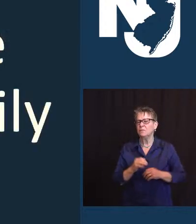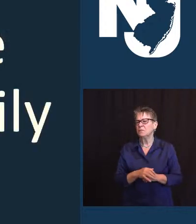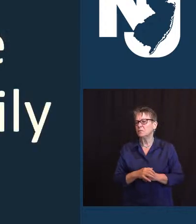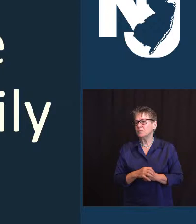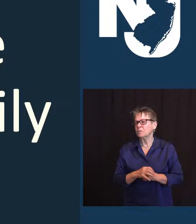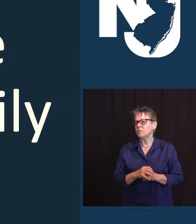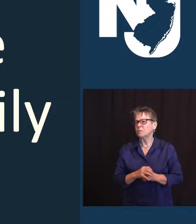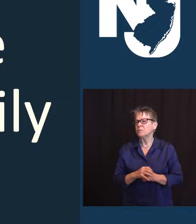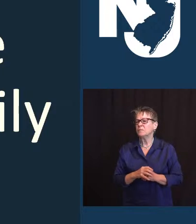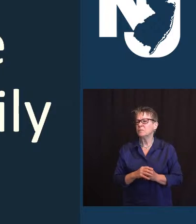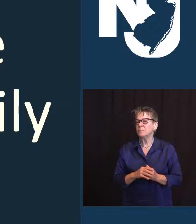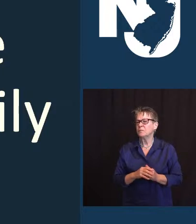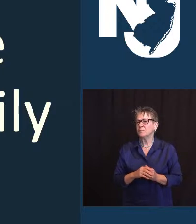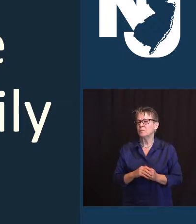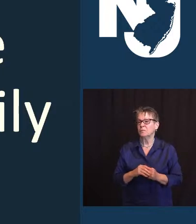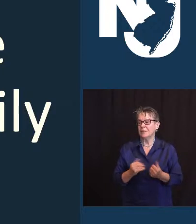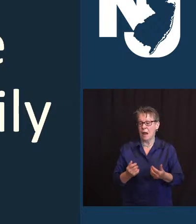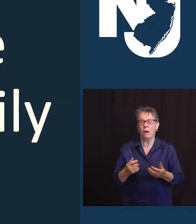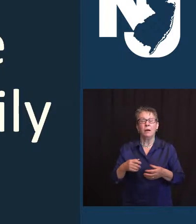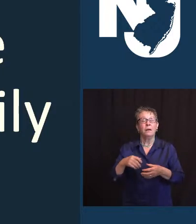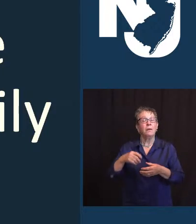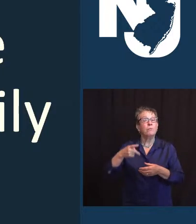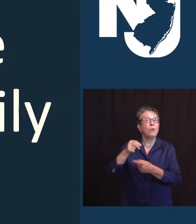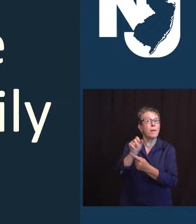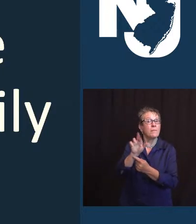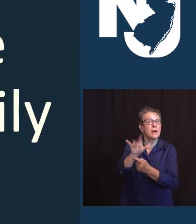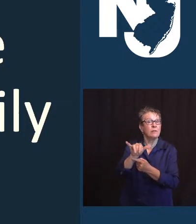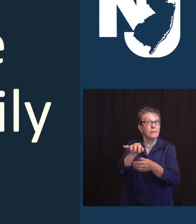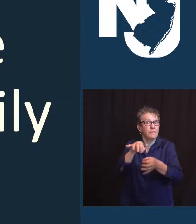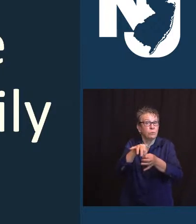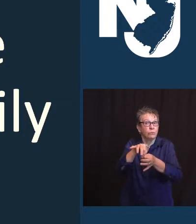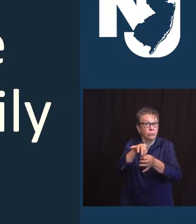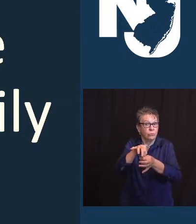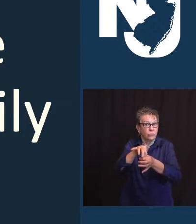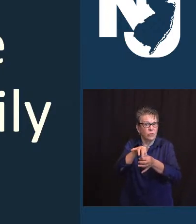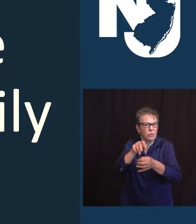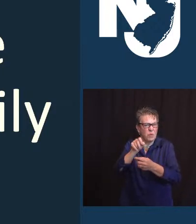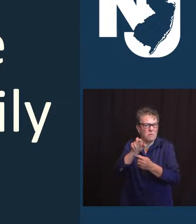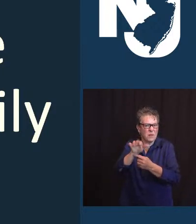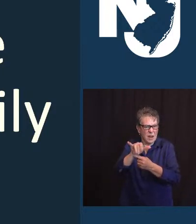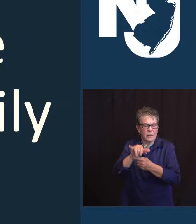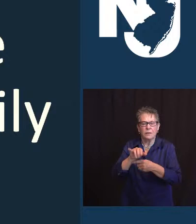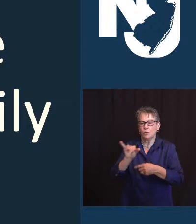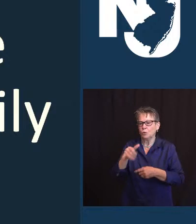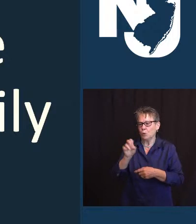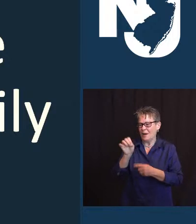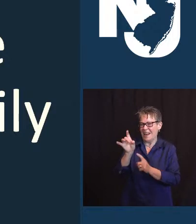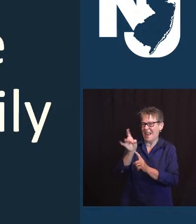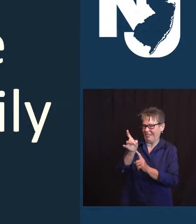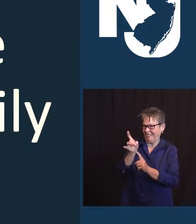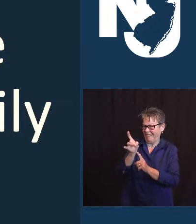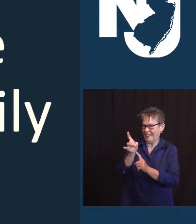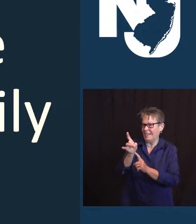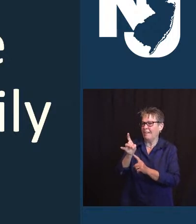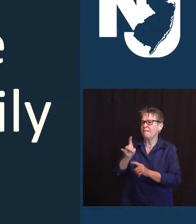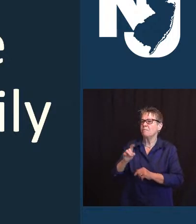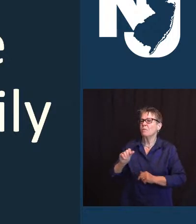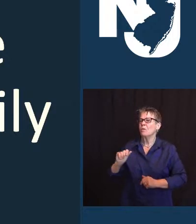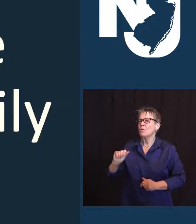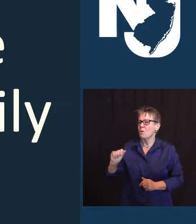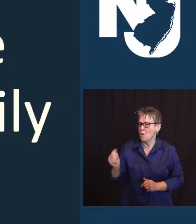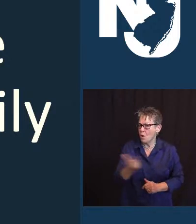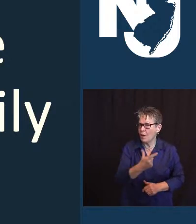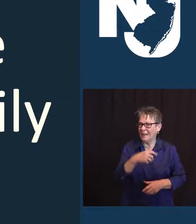upcoming June 8th primary election. We are pleased to announce today that the June primaries will be conducted primarily